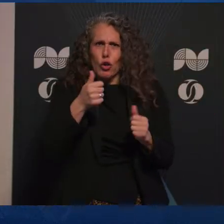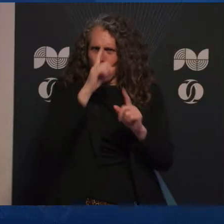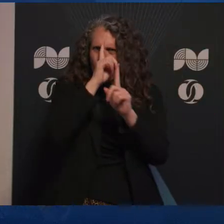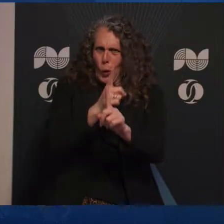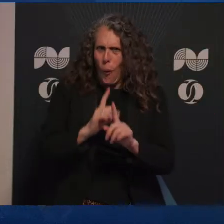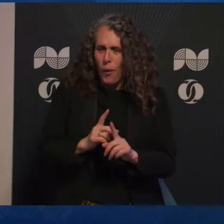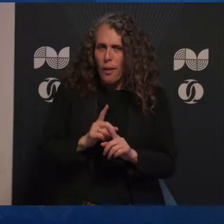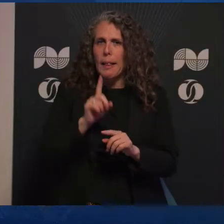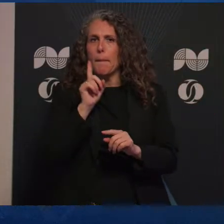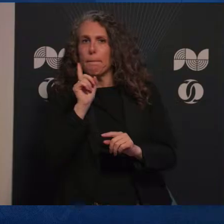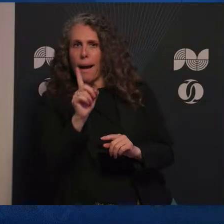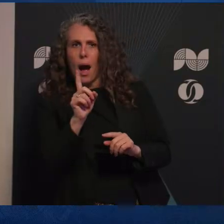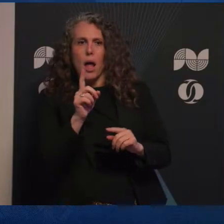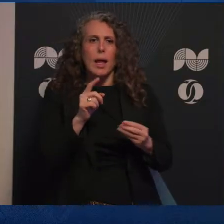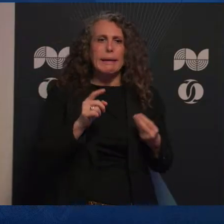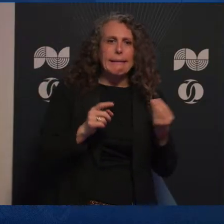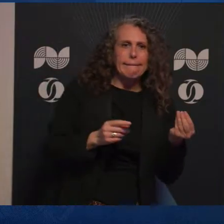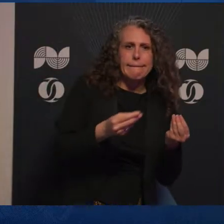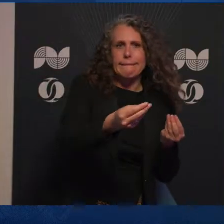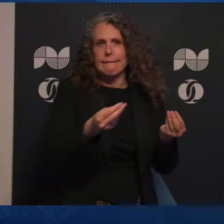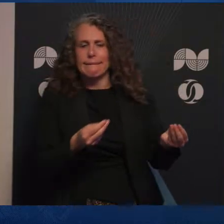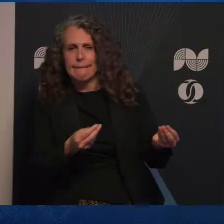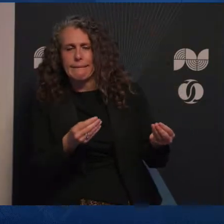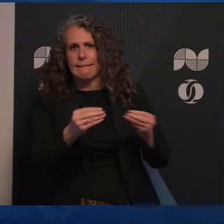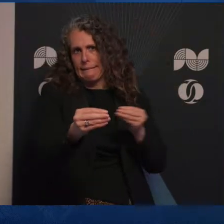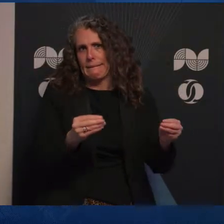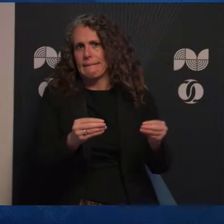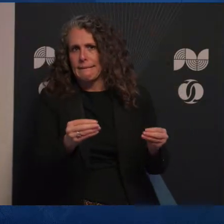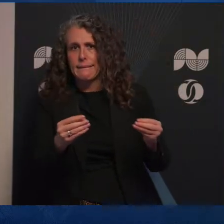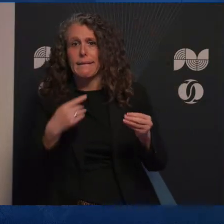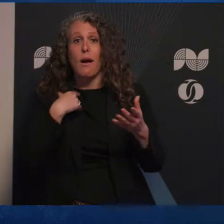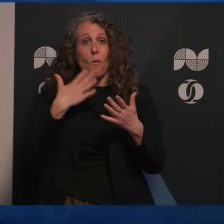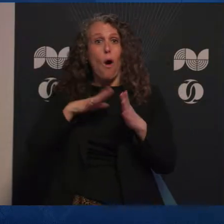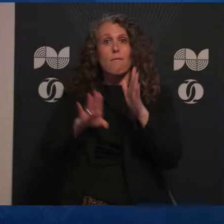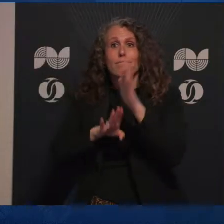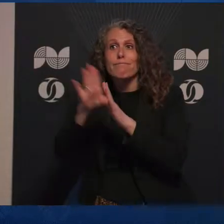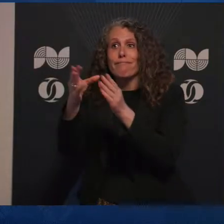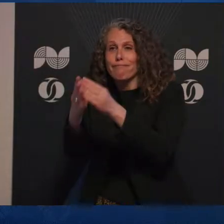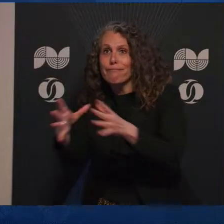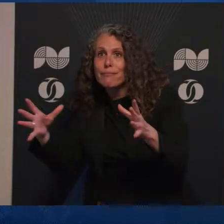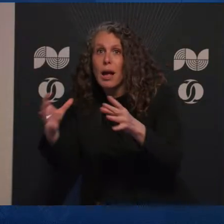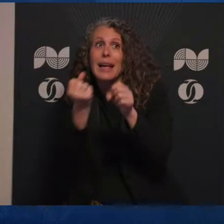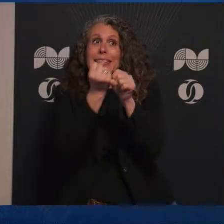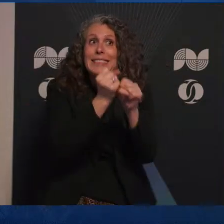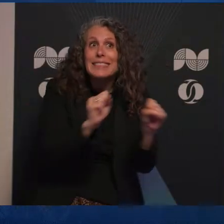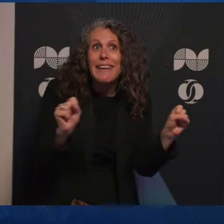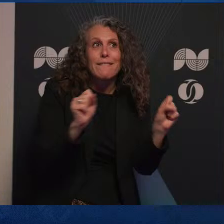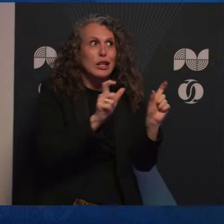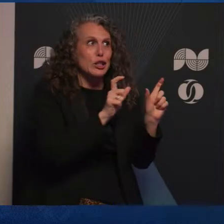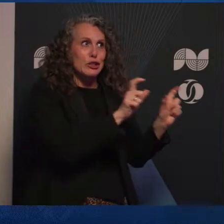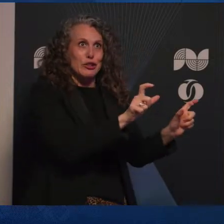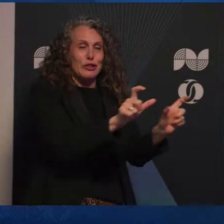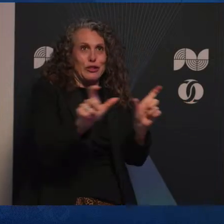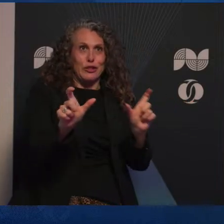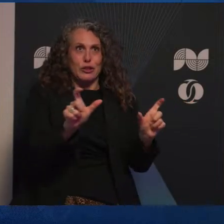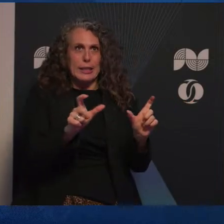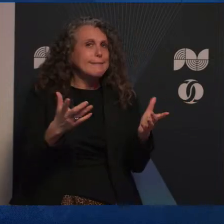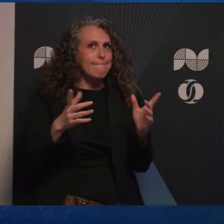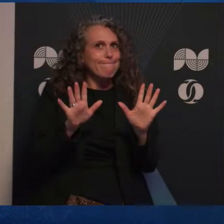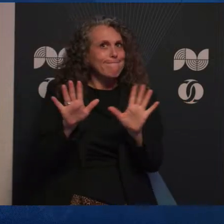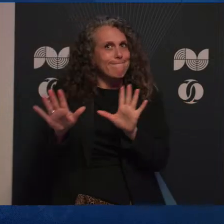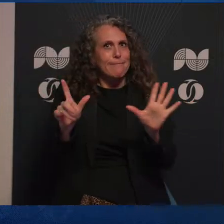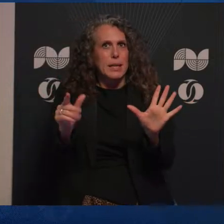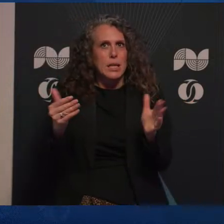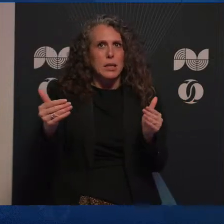often trade-offs between, efficiency growth and safety, security. And so you have to